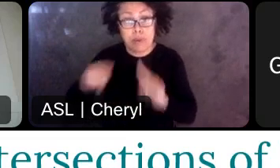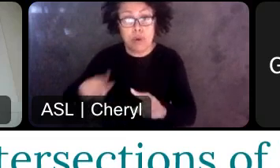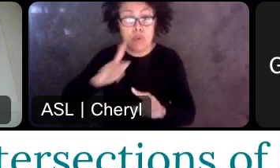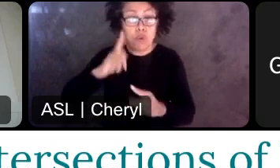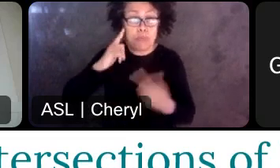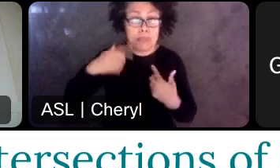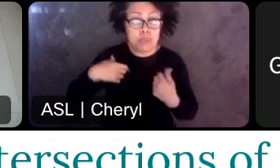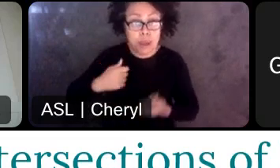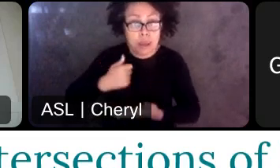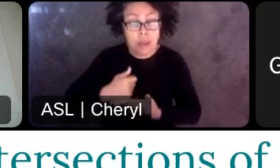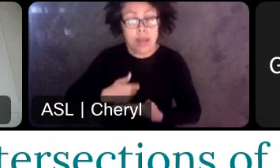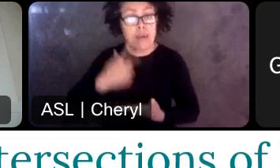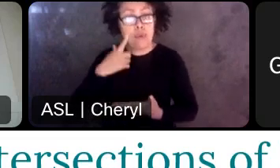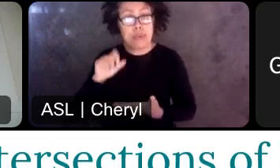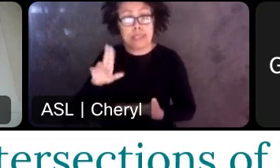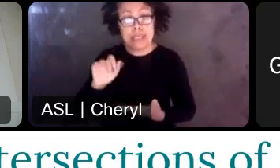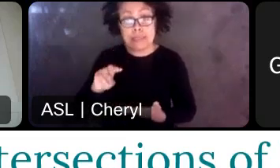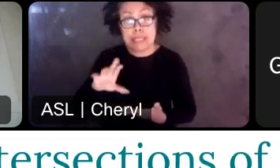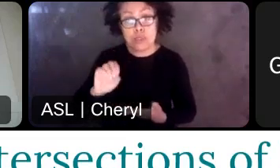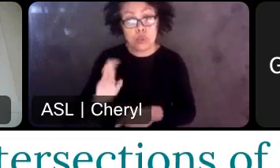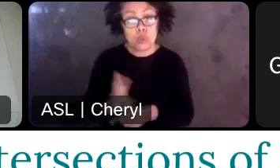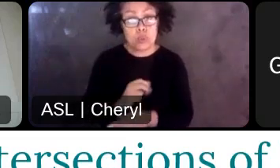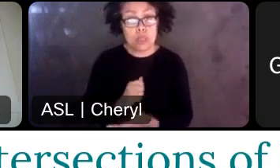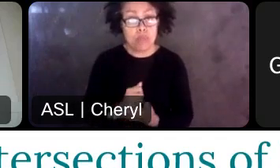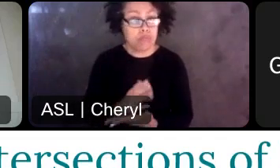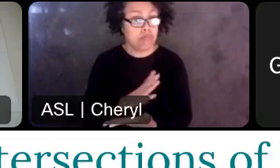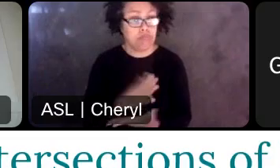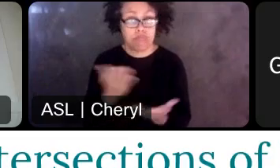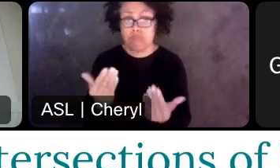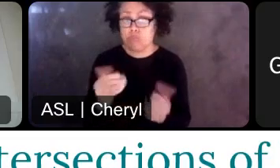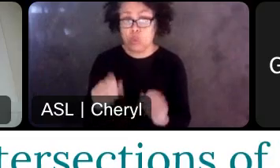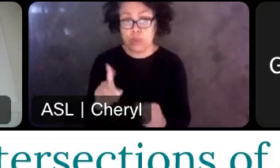use, that's fine as well. They have that capacity.